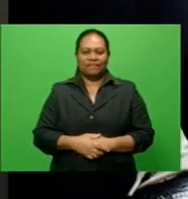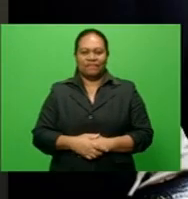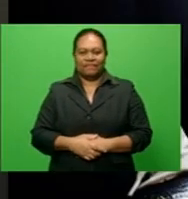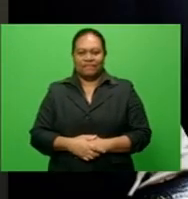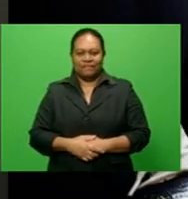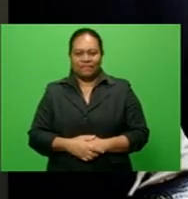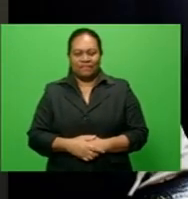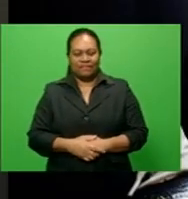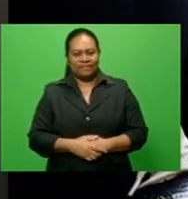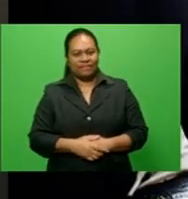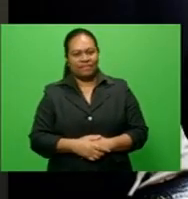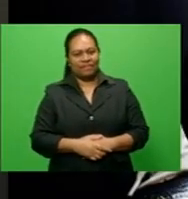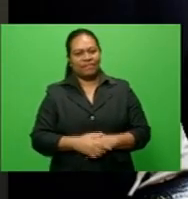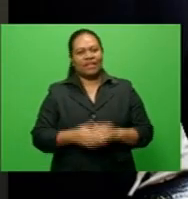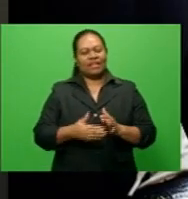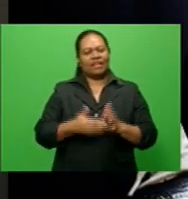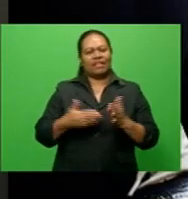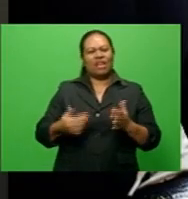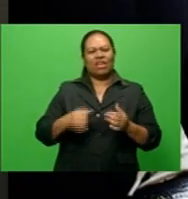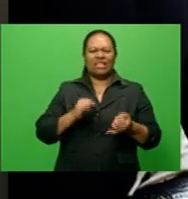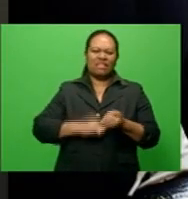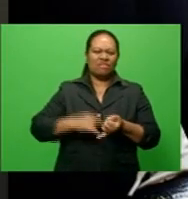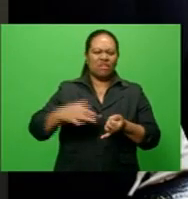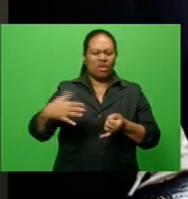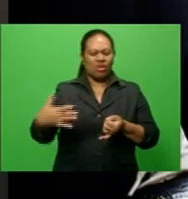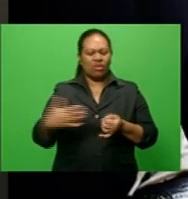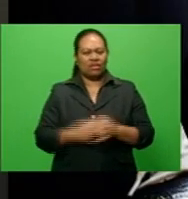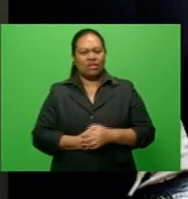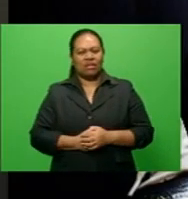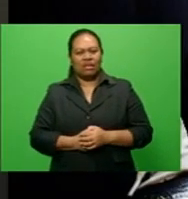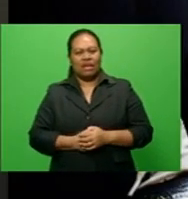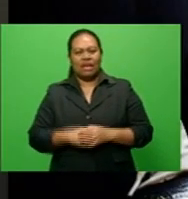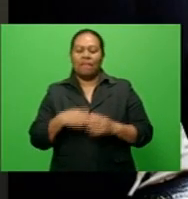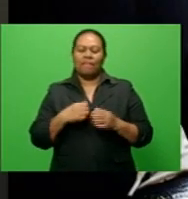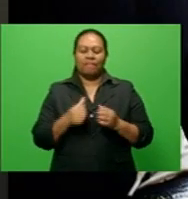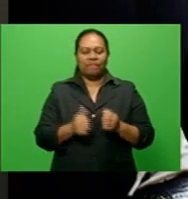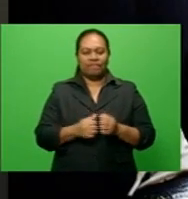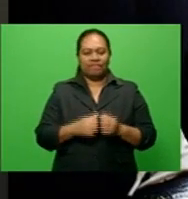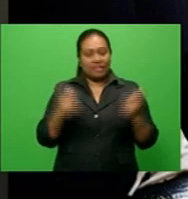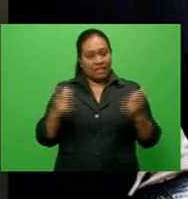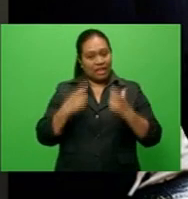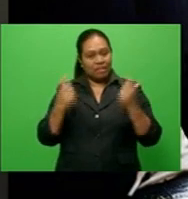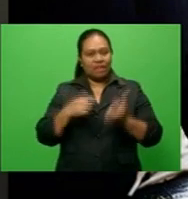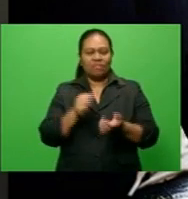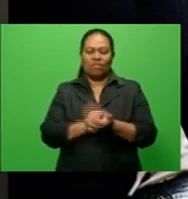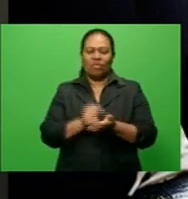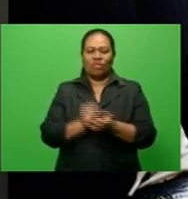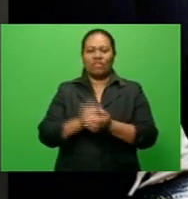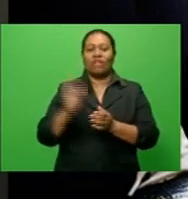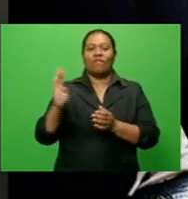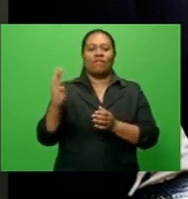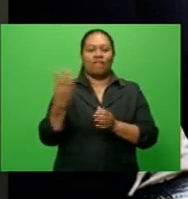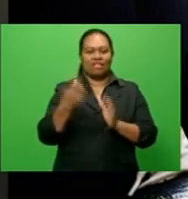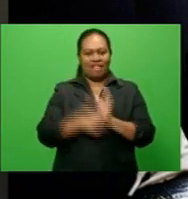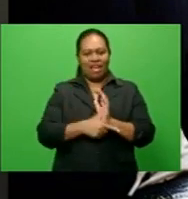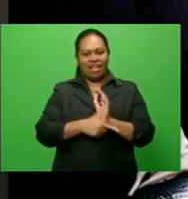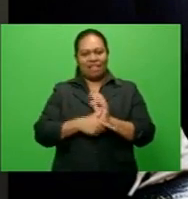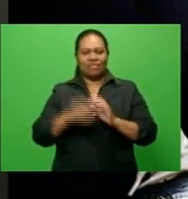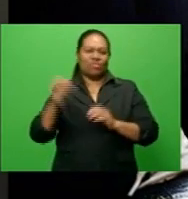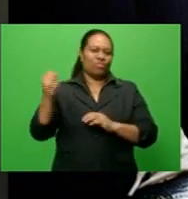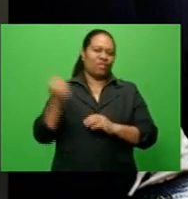Sports. Veteran goalie Simeone Tamanisau has much to celebrate after winning his 4th BOG title in the Rewa